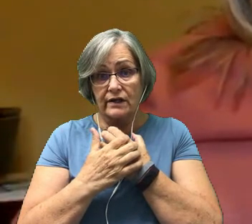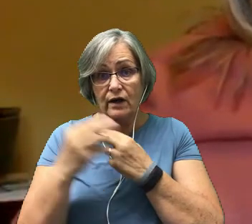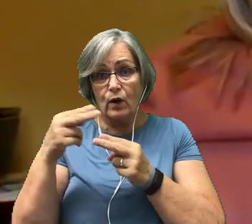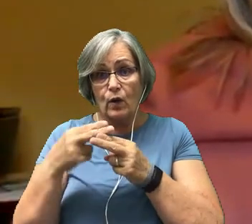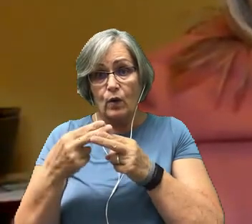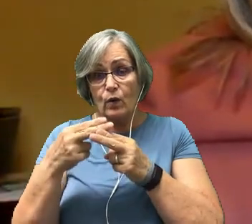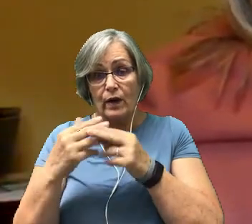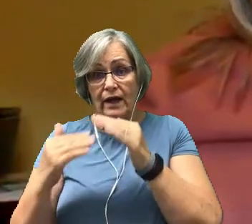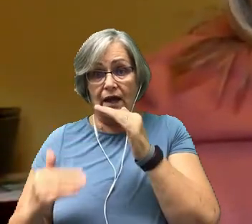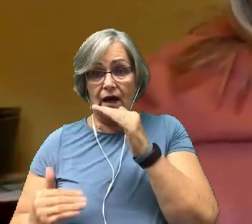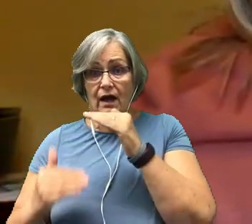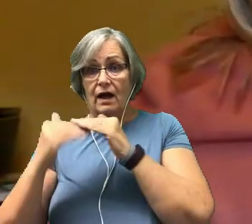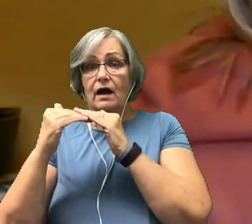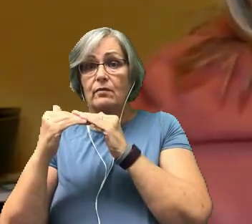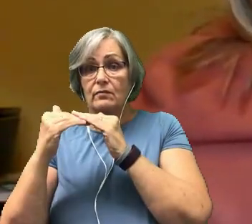weigh